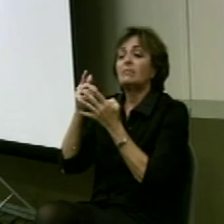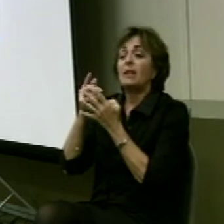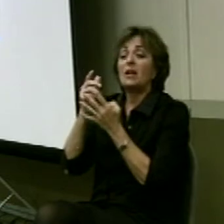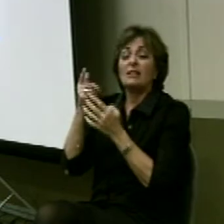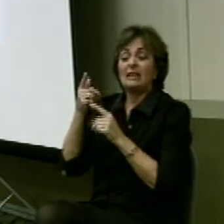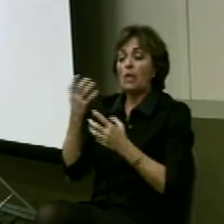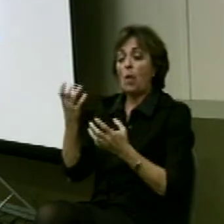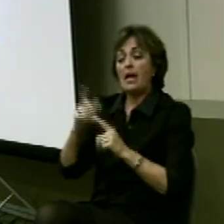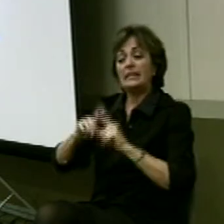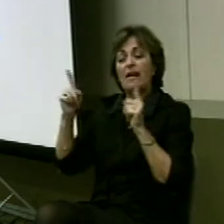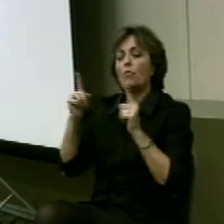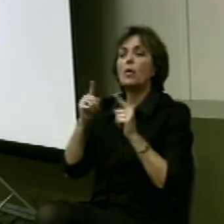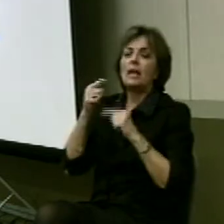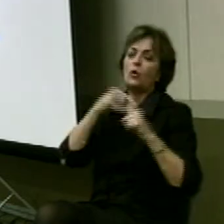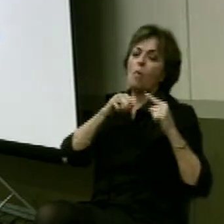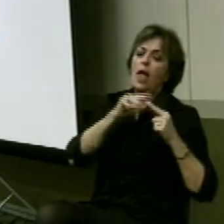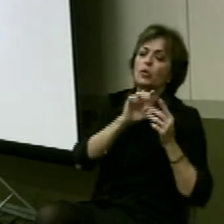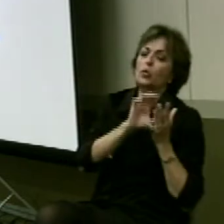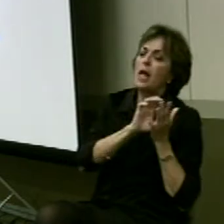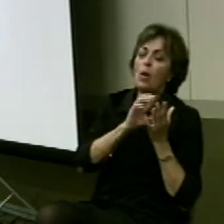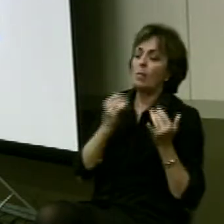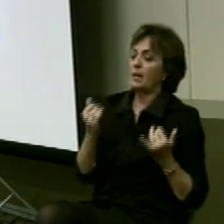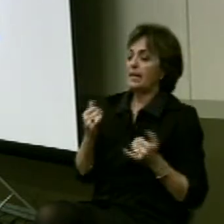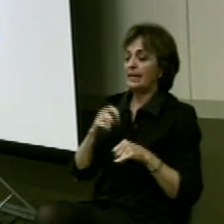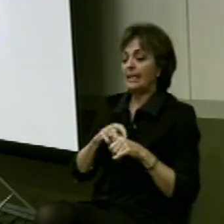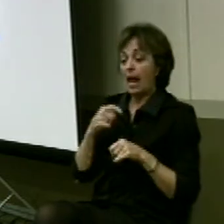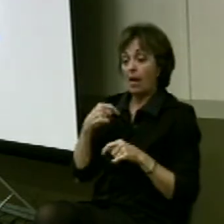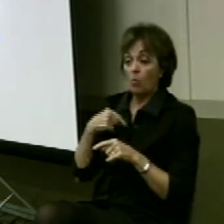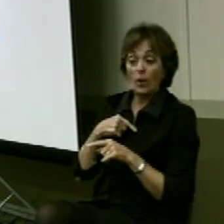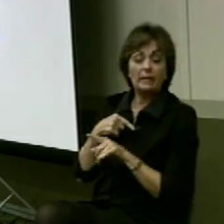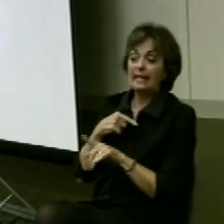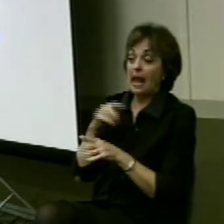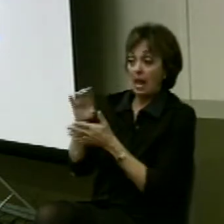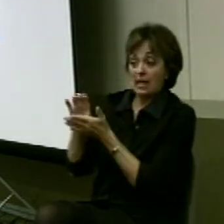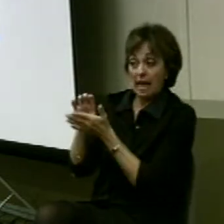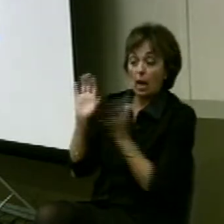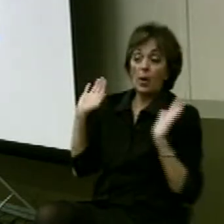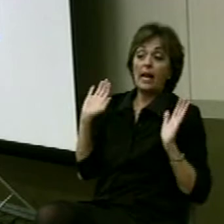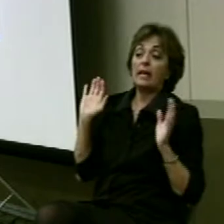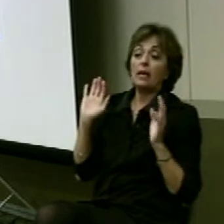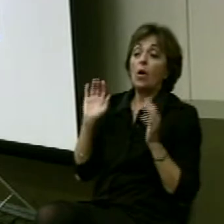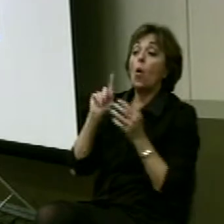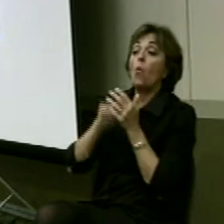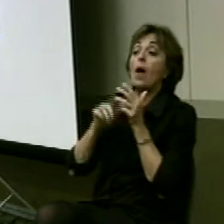minutes later, different, he could do coloring again. But this time we changed it so coloring,